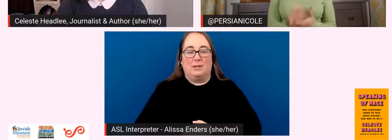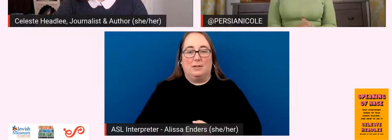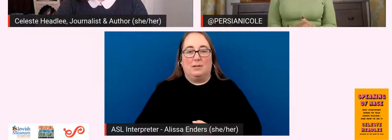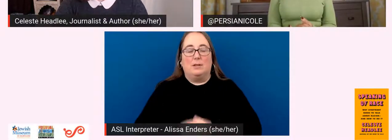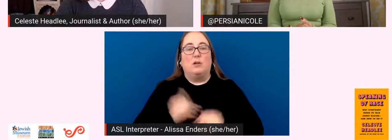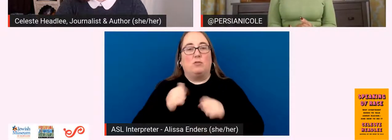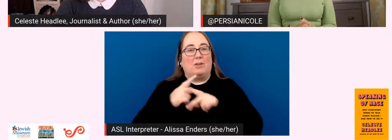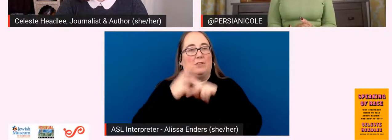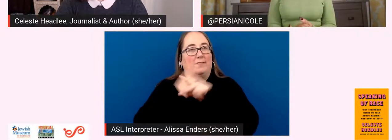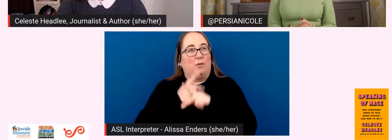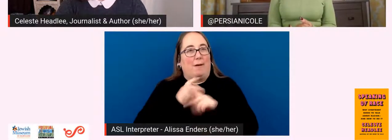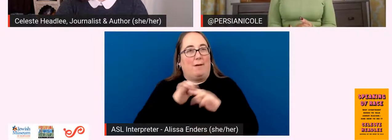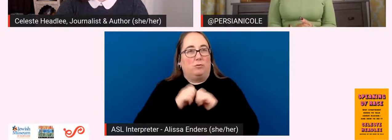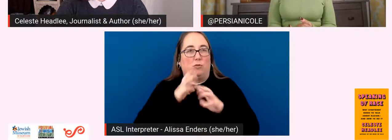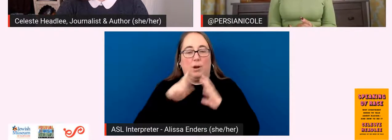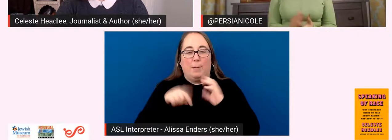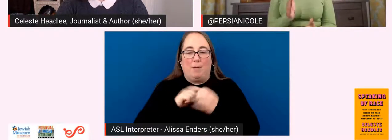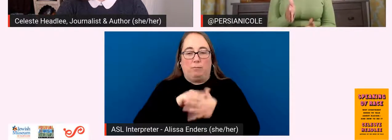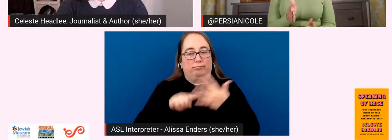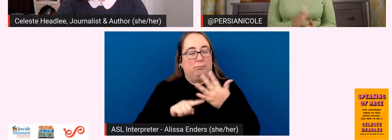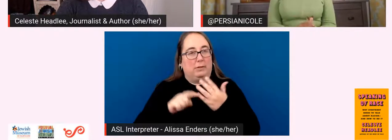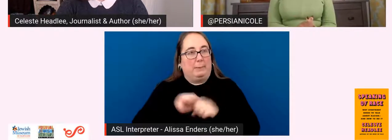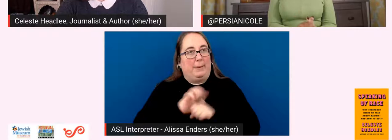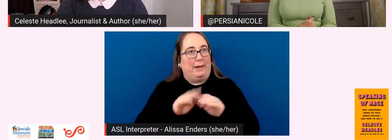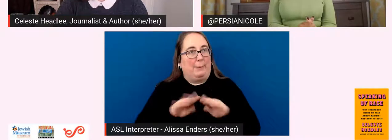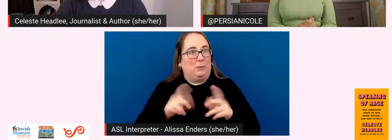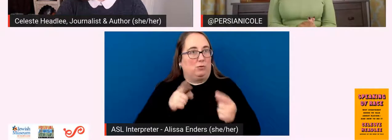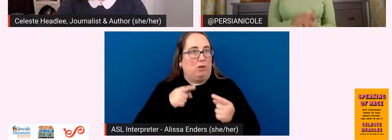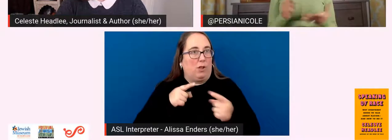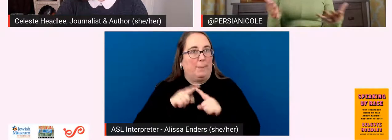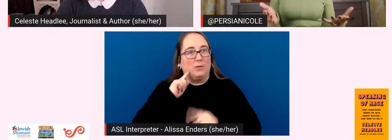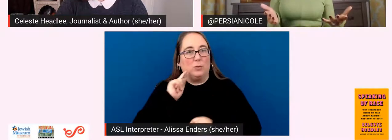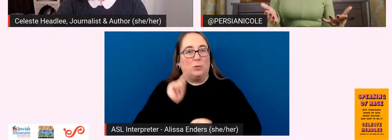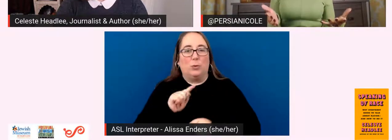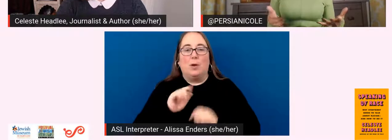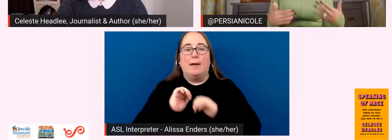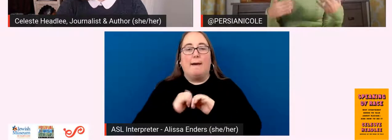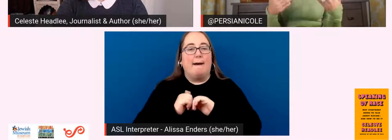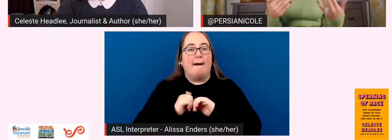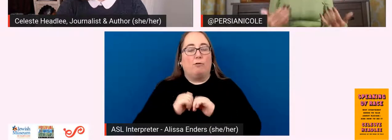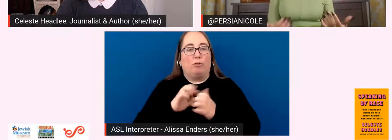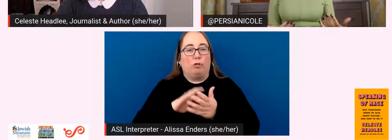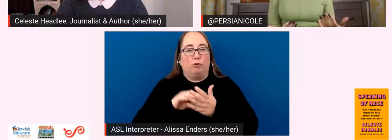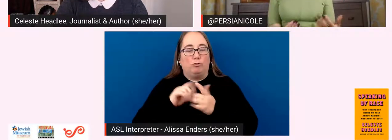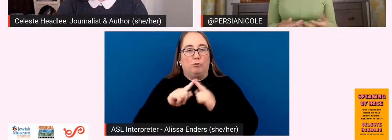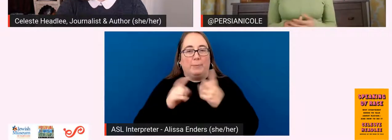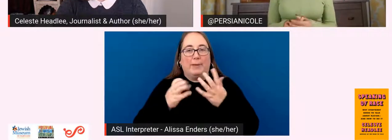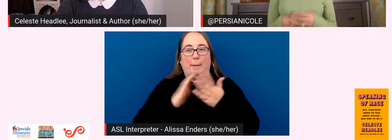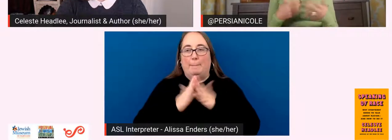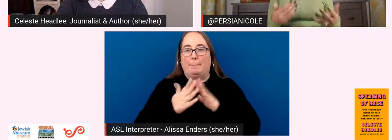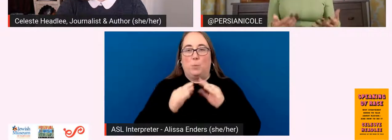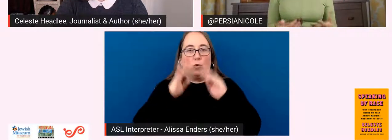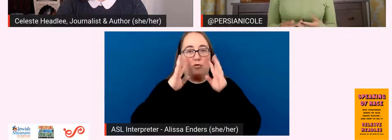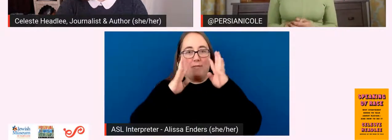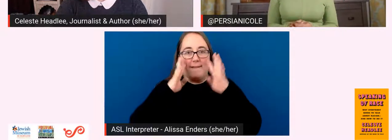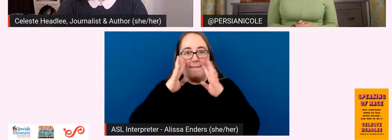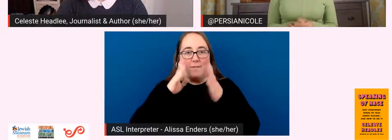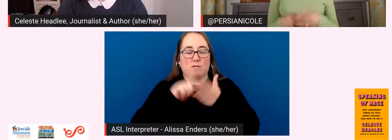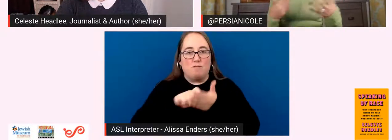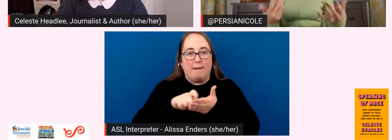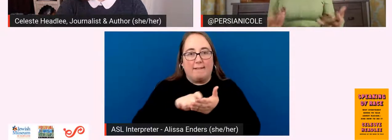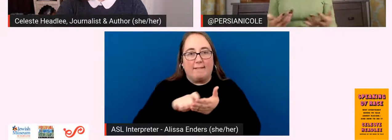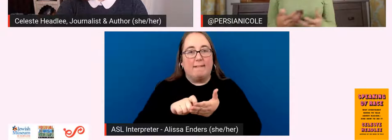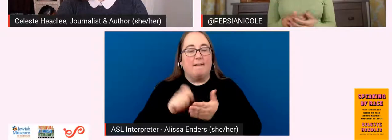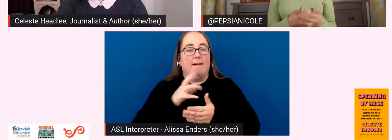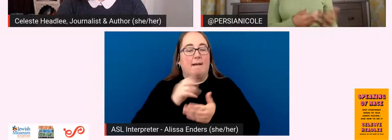through a lot of different things. So the pandemic was a struggle. But for you, how are some ways that you learned how to be more creative and writing and just, you